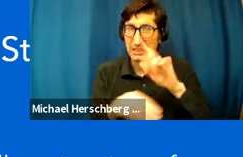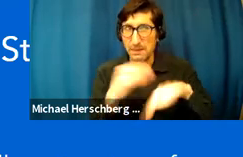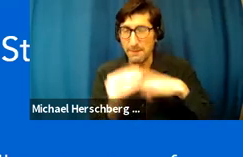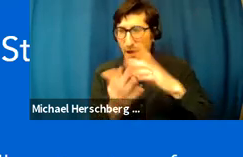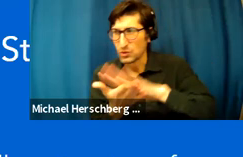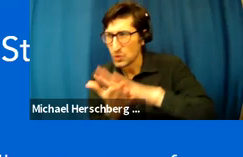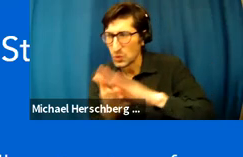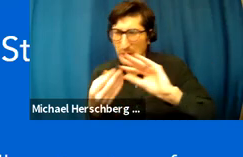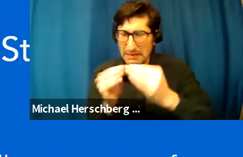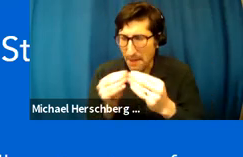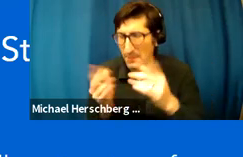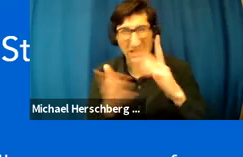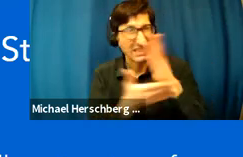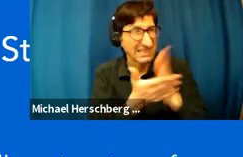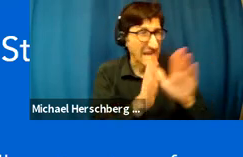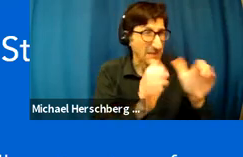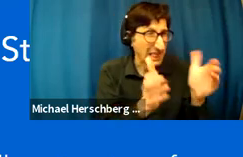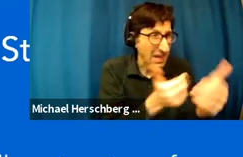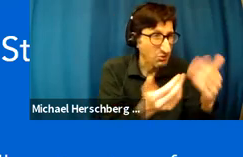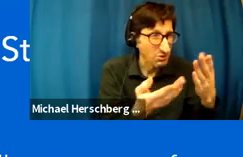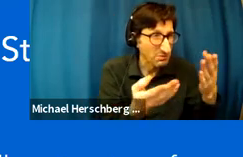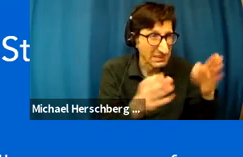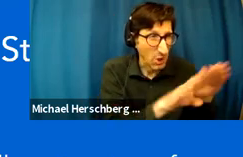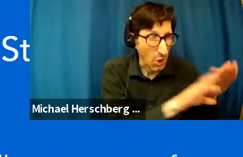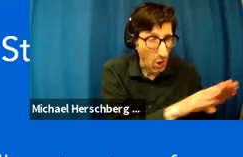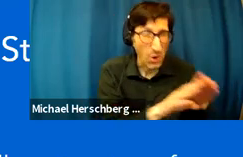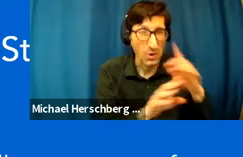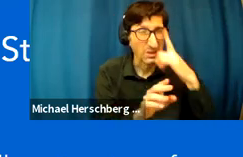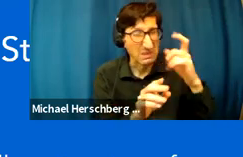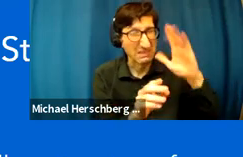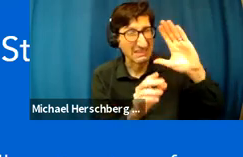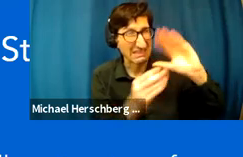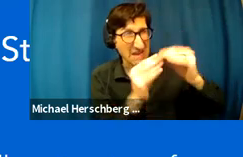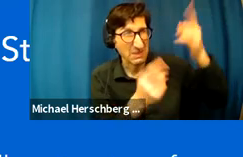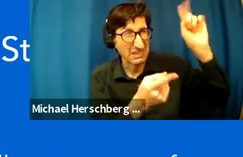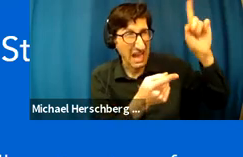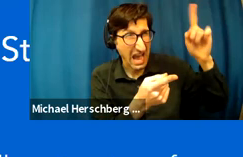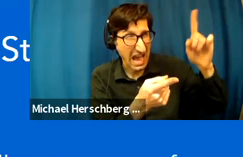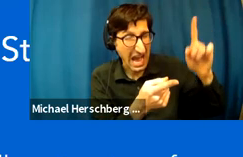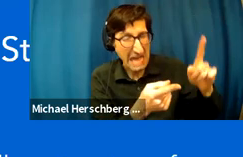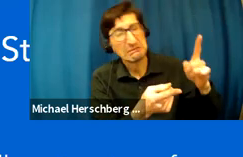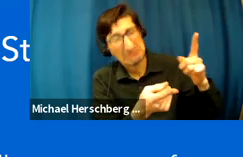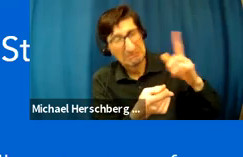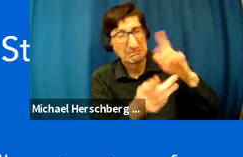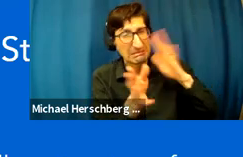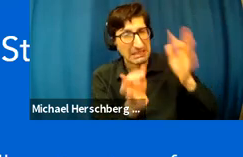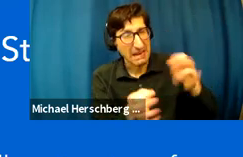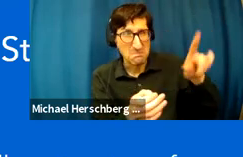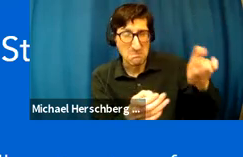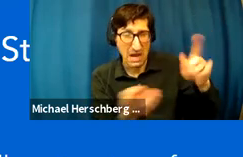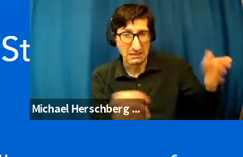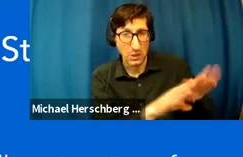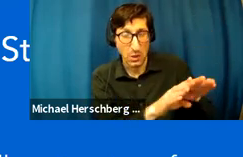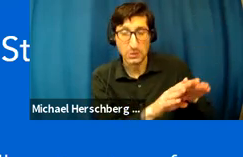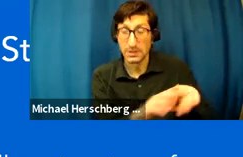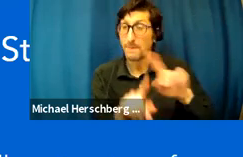have closed classrooms in places where longer-term enrollment trends indicated it was necessary to do so, this investment has